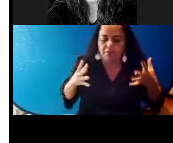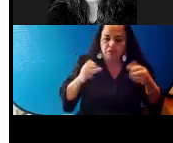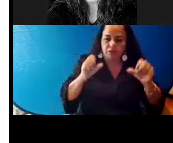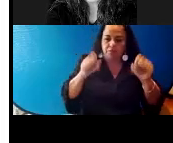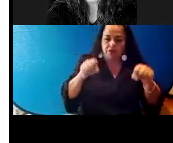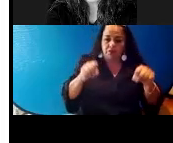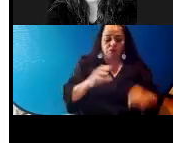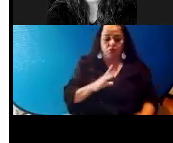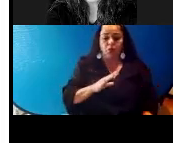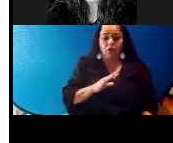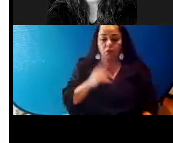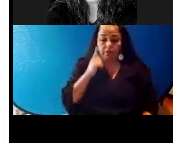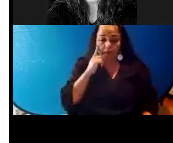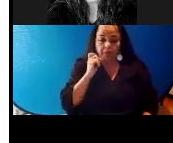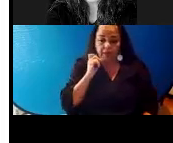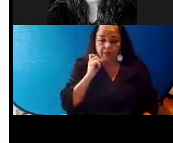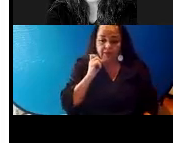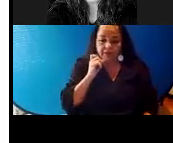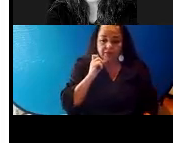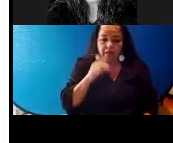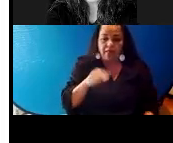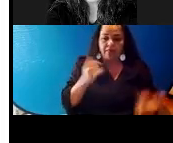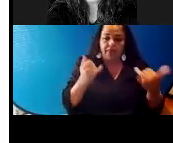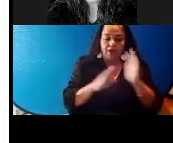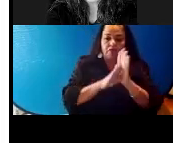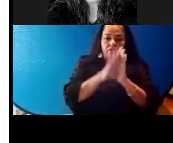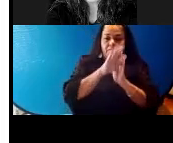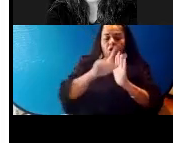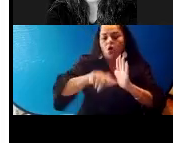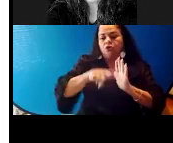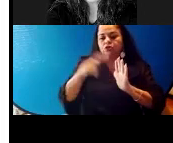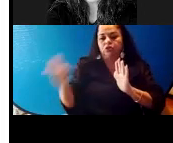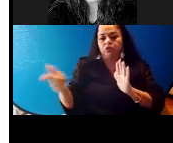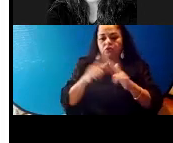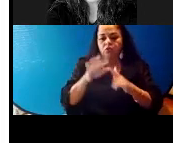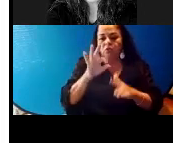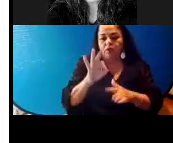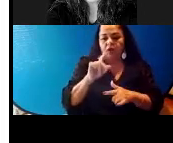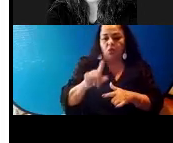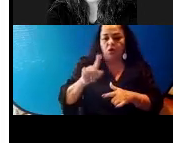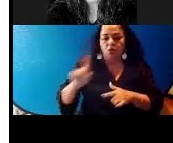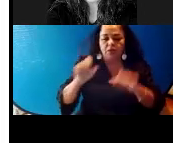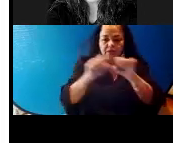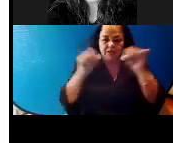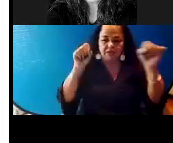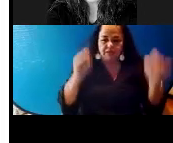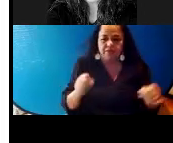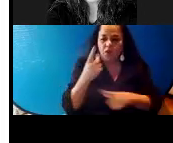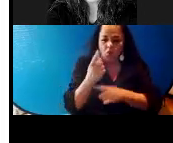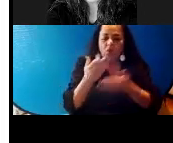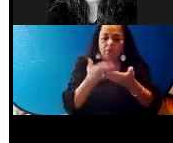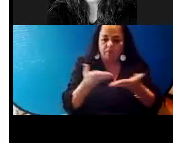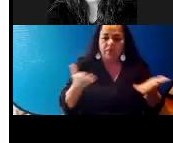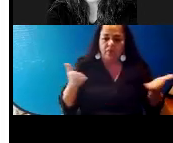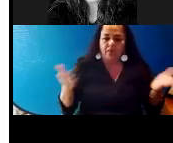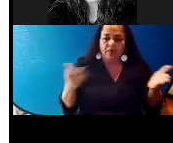because they've continued to work on this. So they're now developing an alternative to 911 process and system. And that's one of the things this cross-collaborative